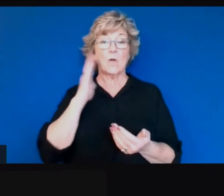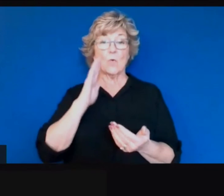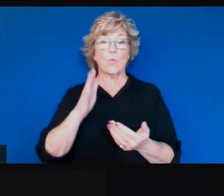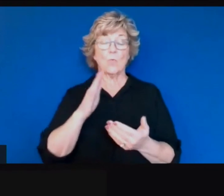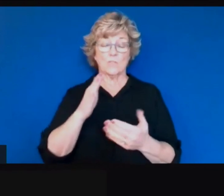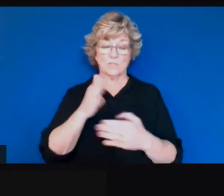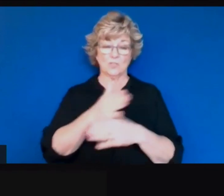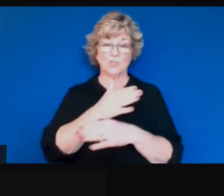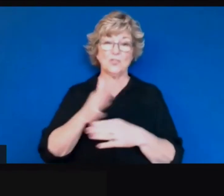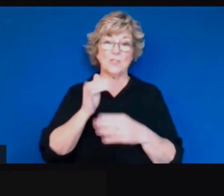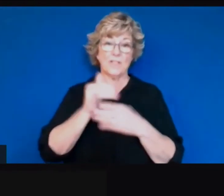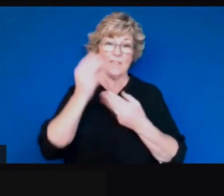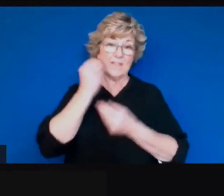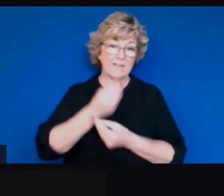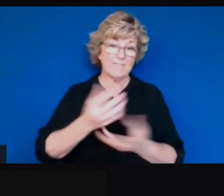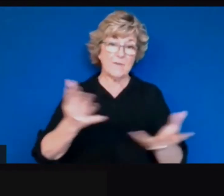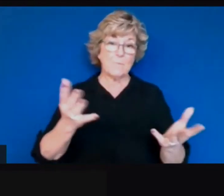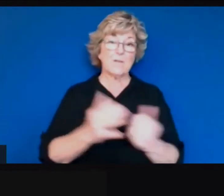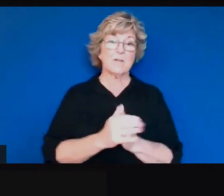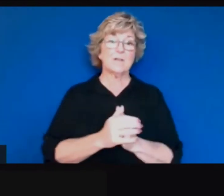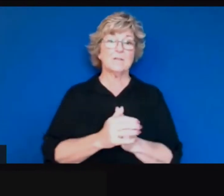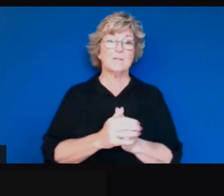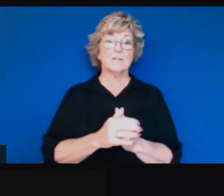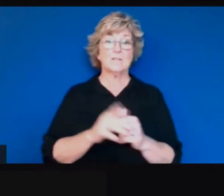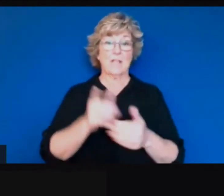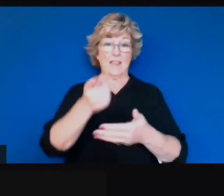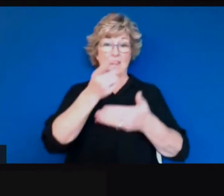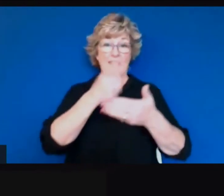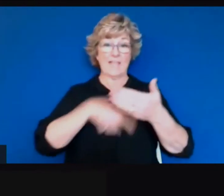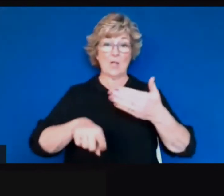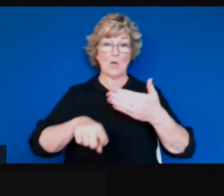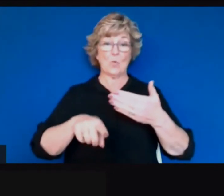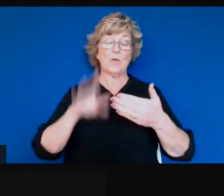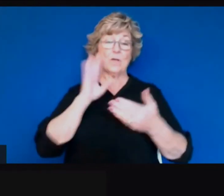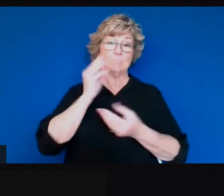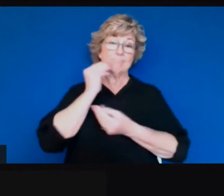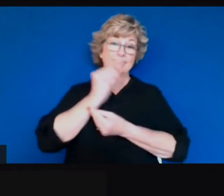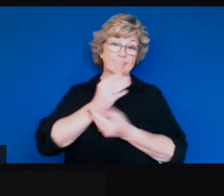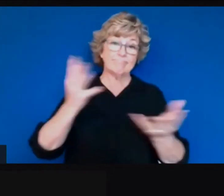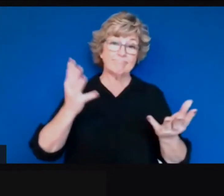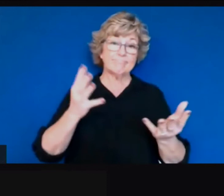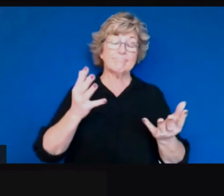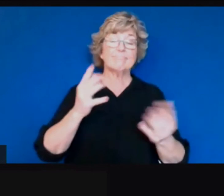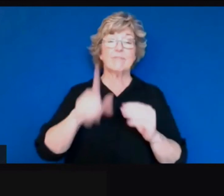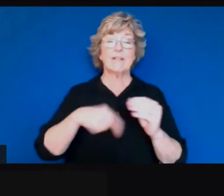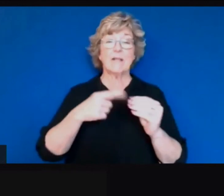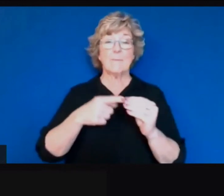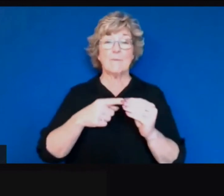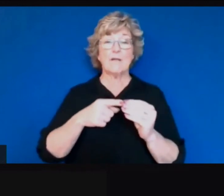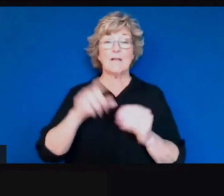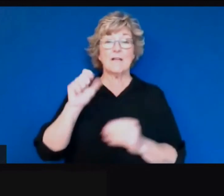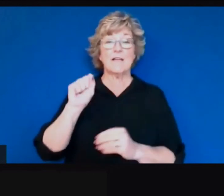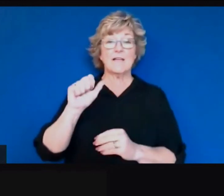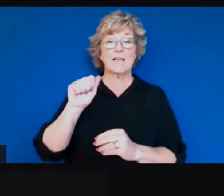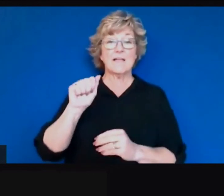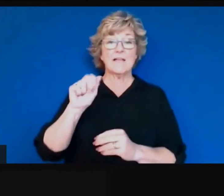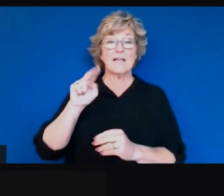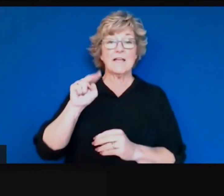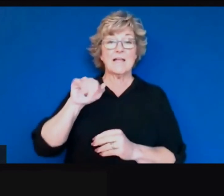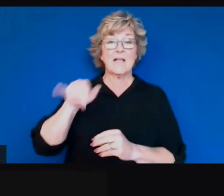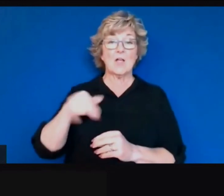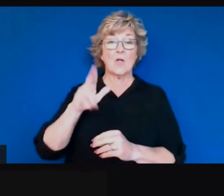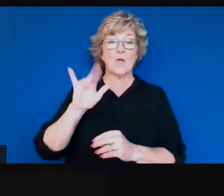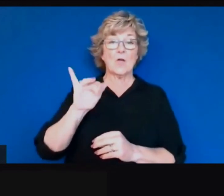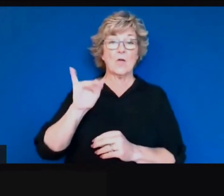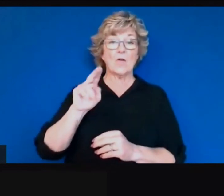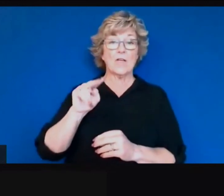on a very regular basis, starting early next week, sharing that about San Joaquin Valley, and then